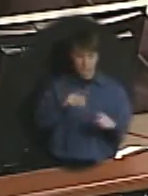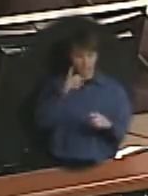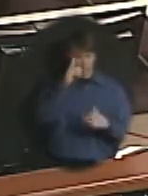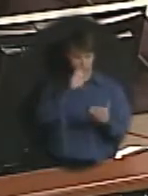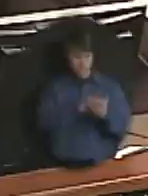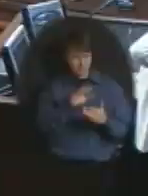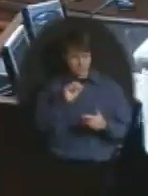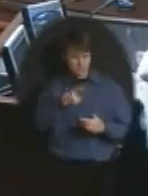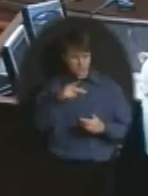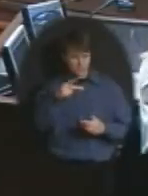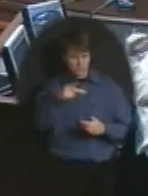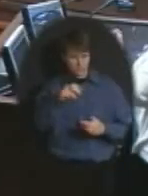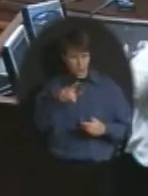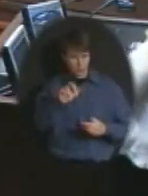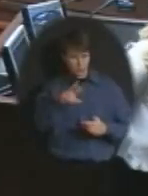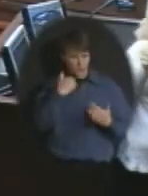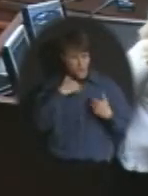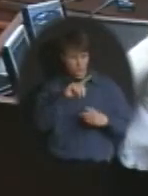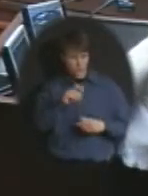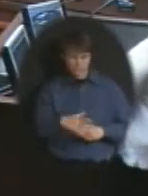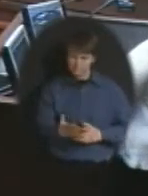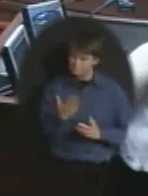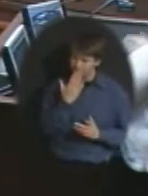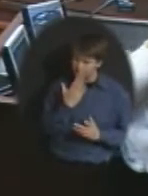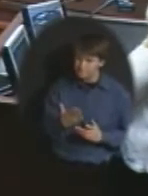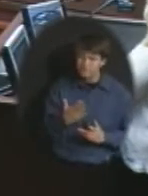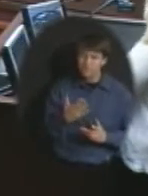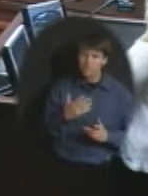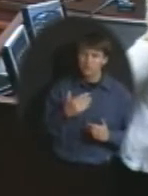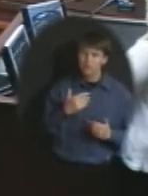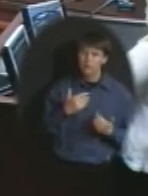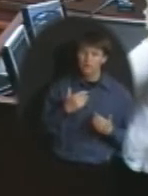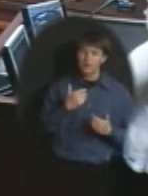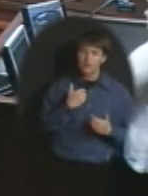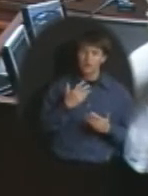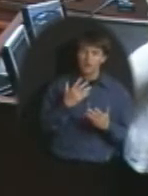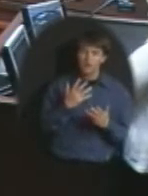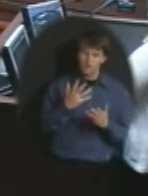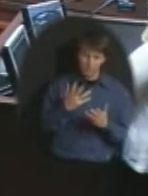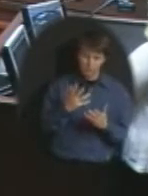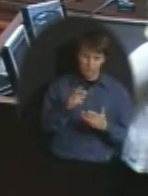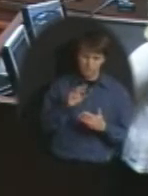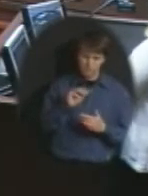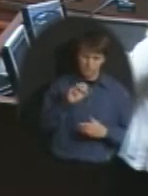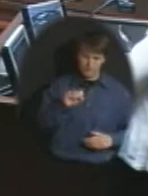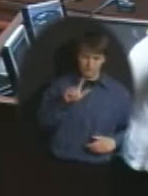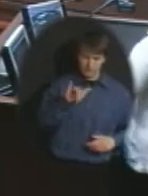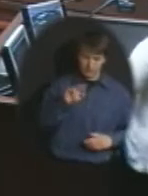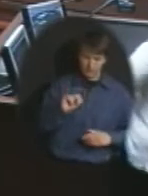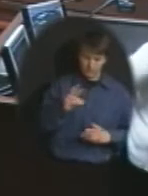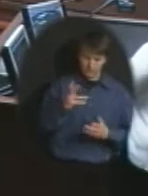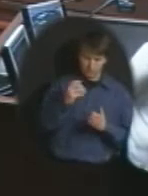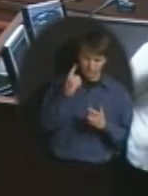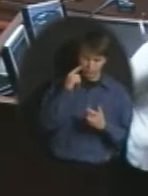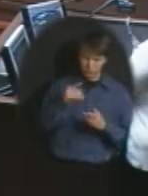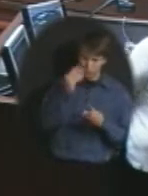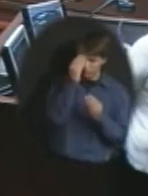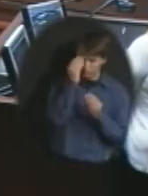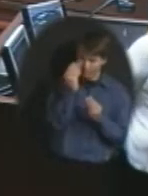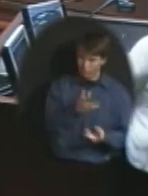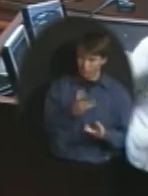some questions. Thank you. Ms. Line, I would just like for you to inform the